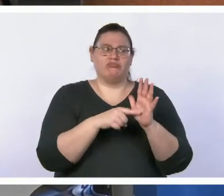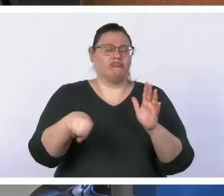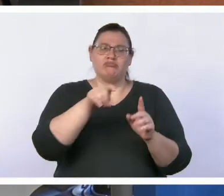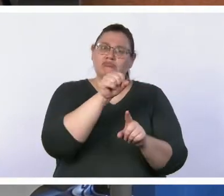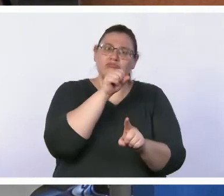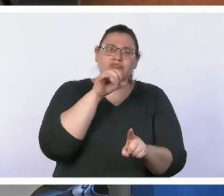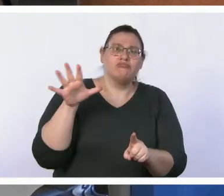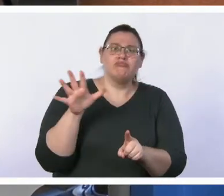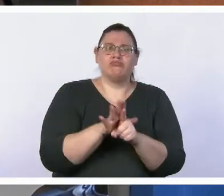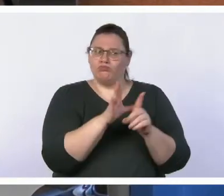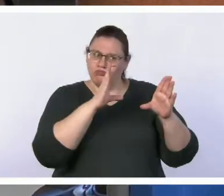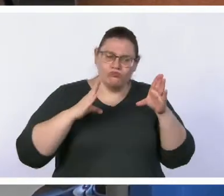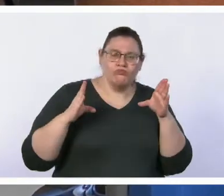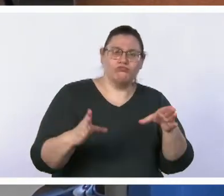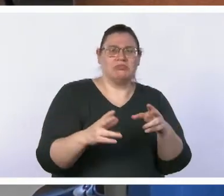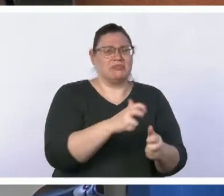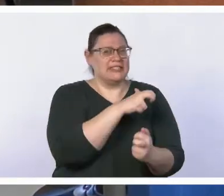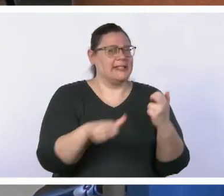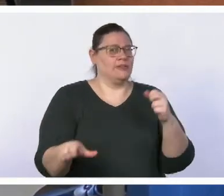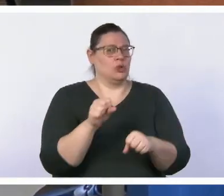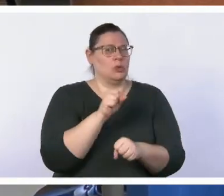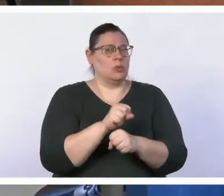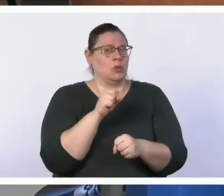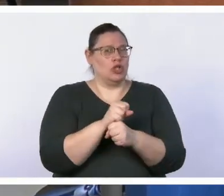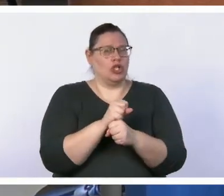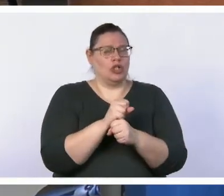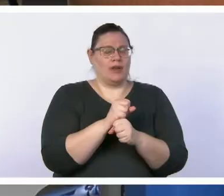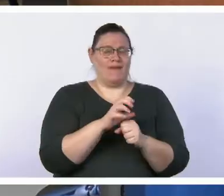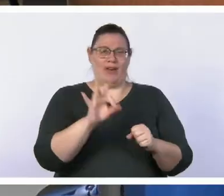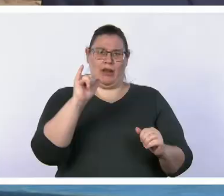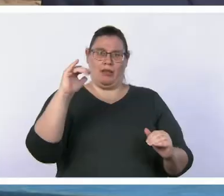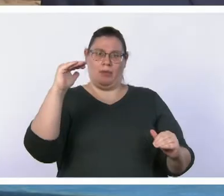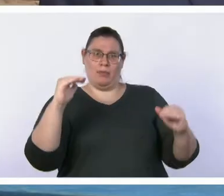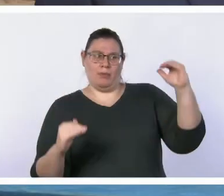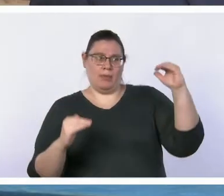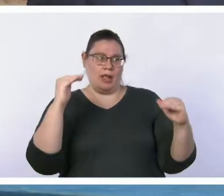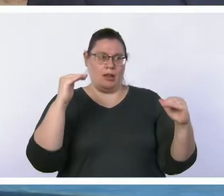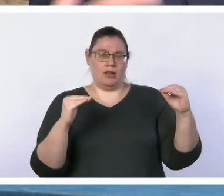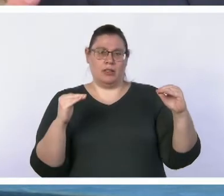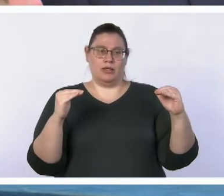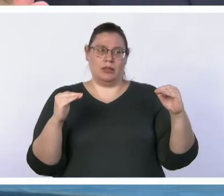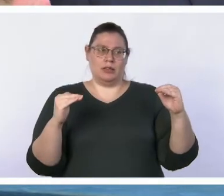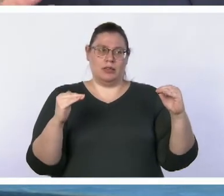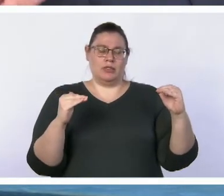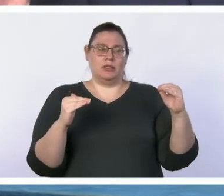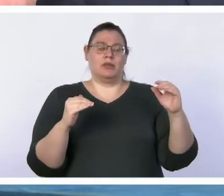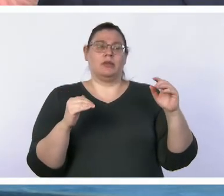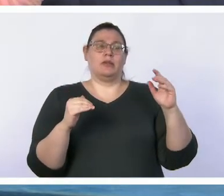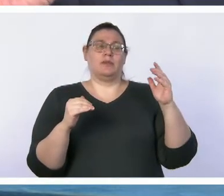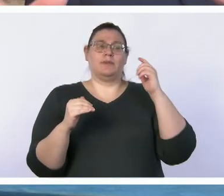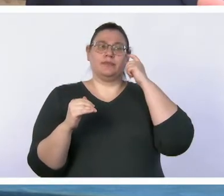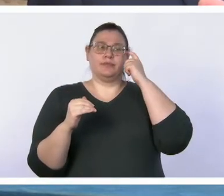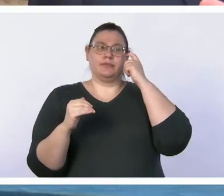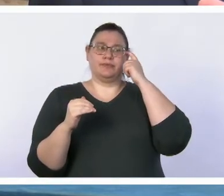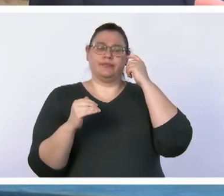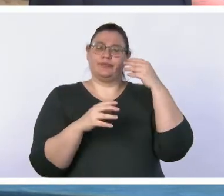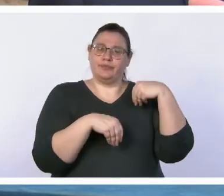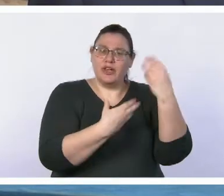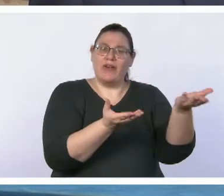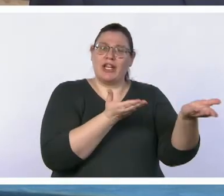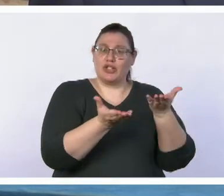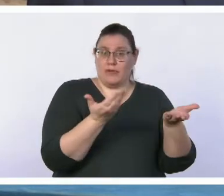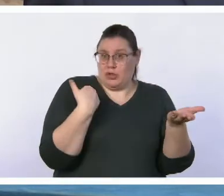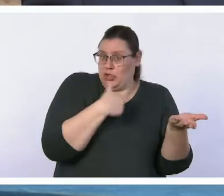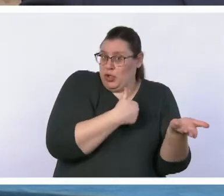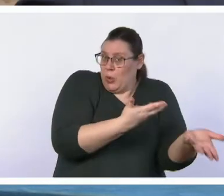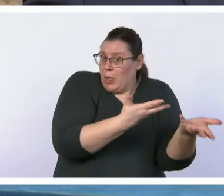to this difficult work of striking the balance between delivering the services that we all